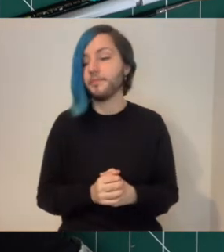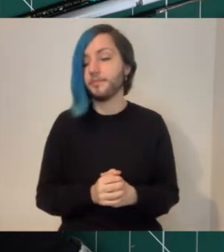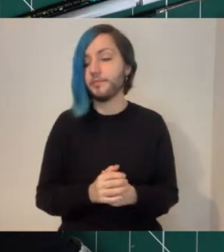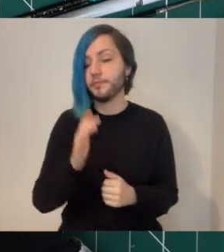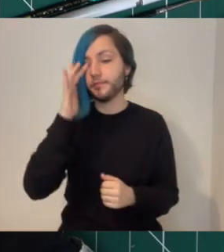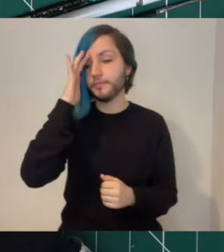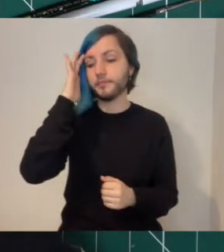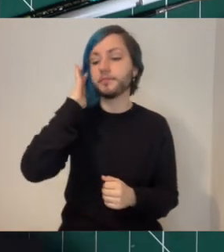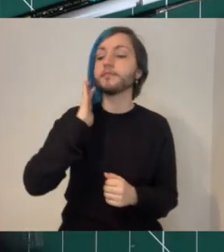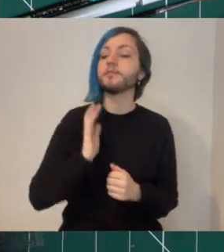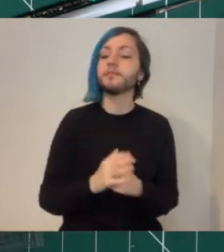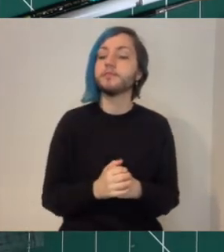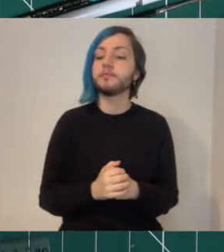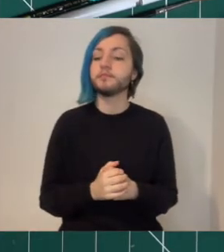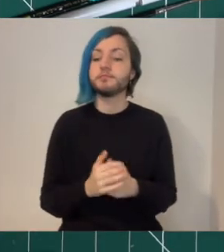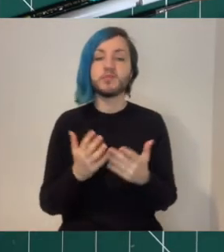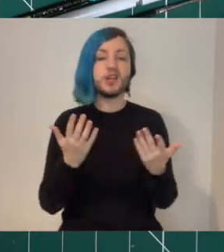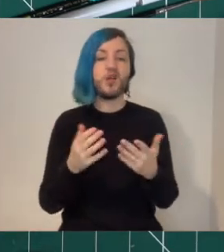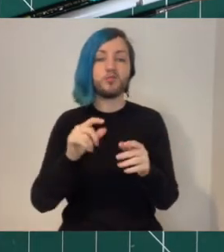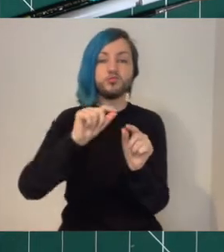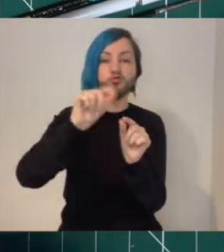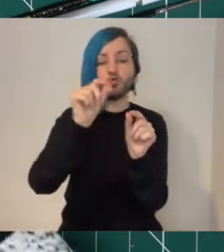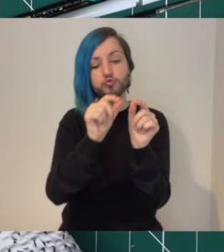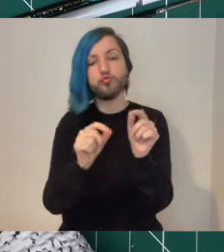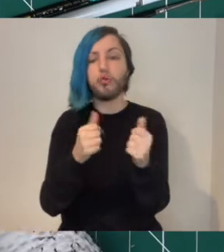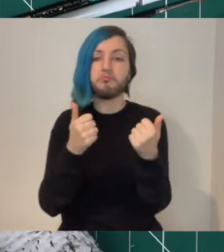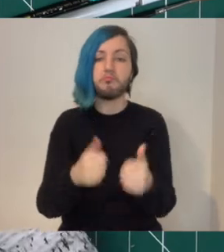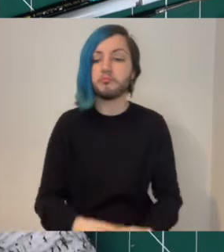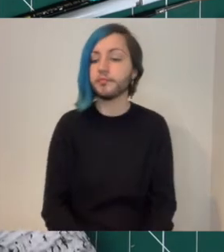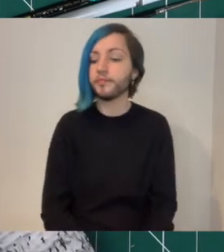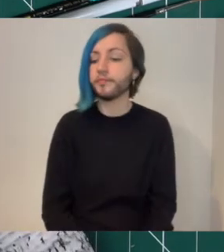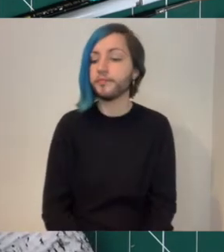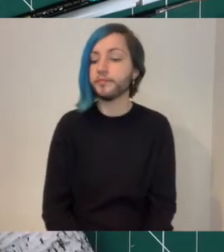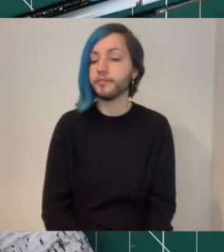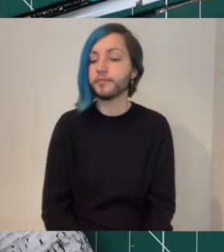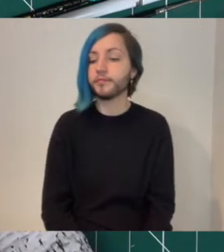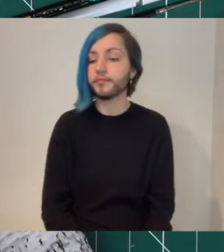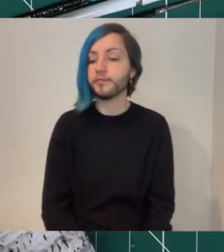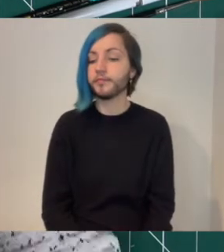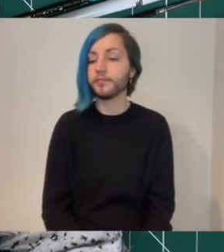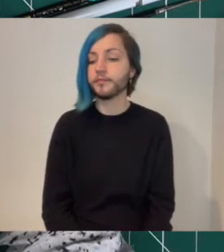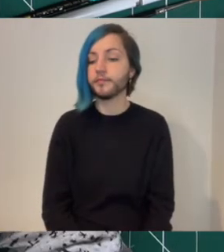the point that I missed is just here, and then I can just